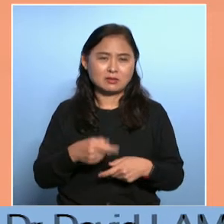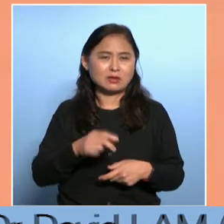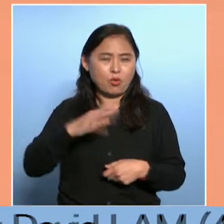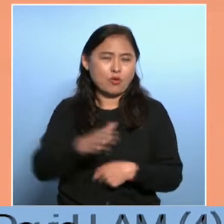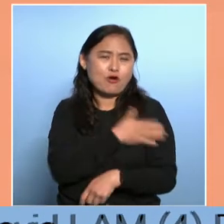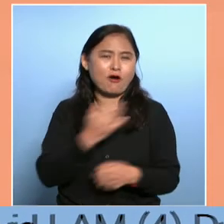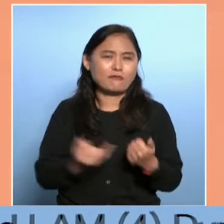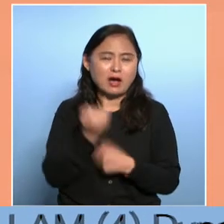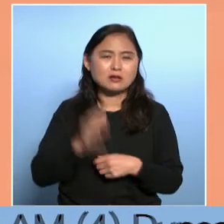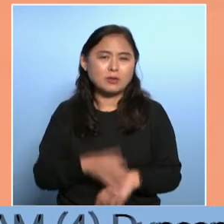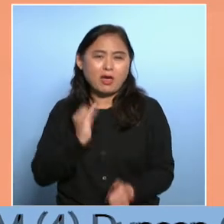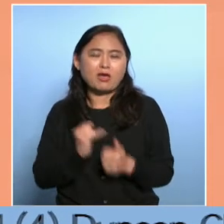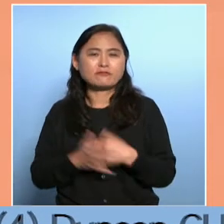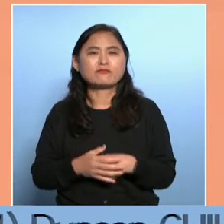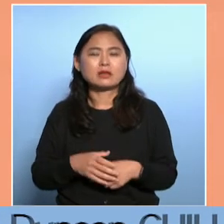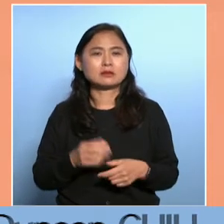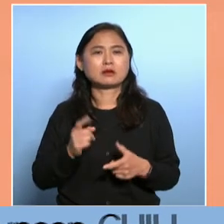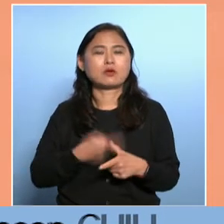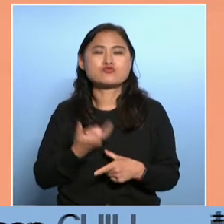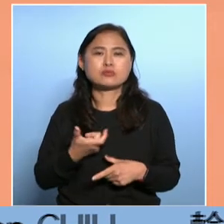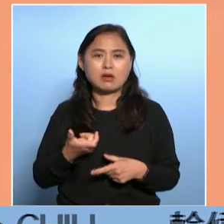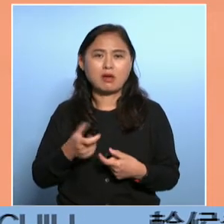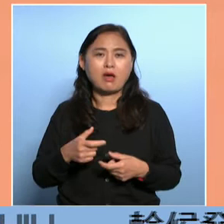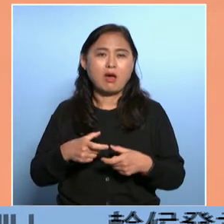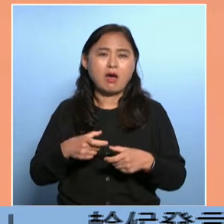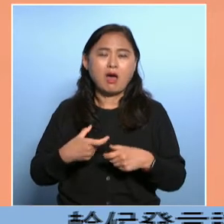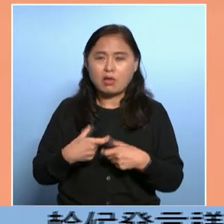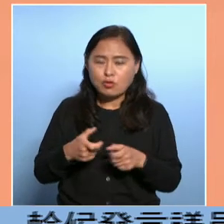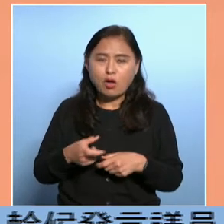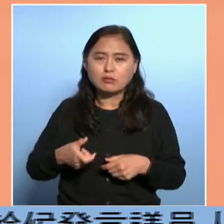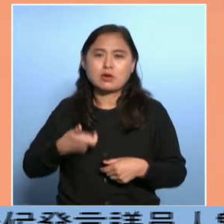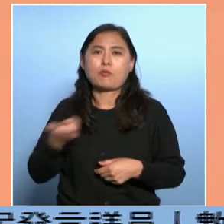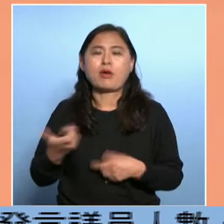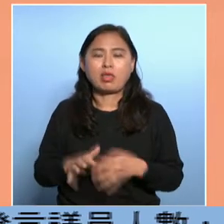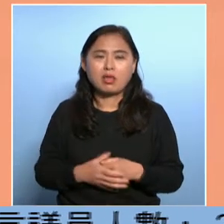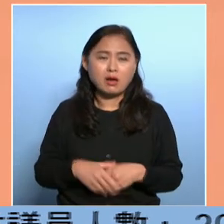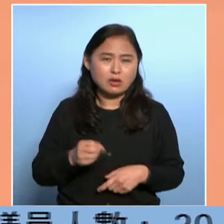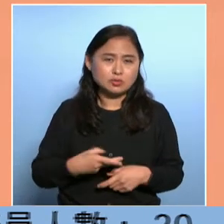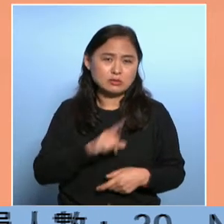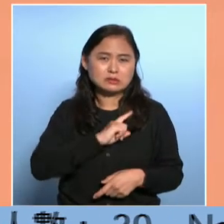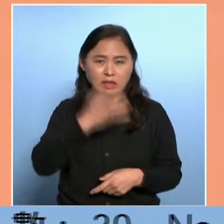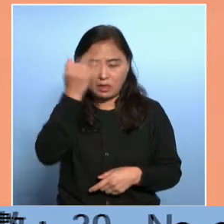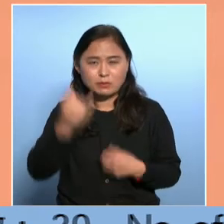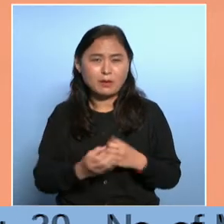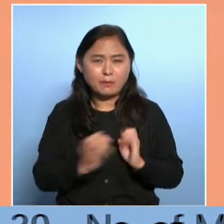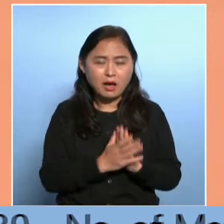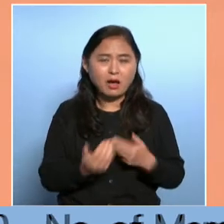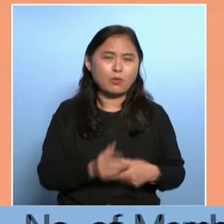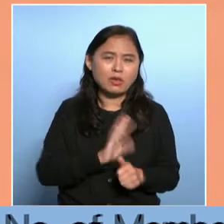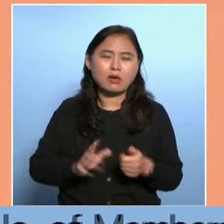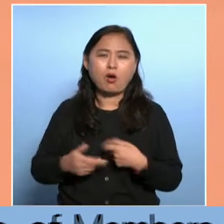We can also avoid a situation whereby domestic helpers might be fined for breaching the